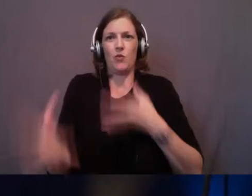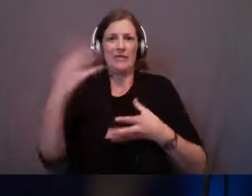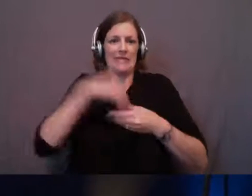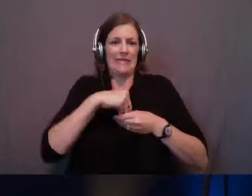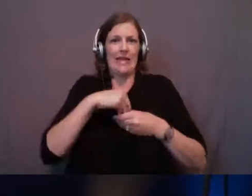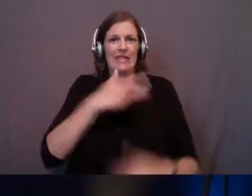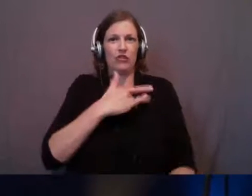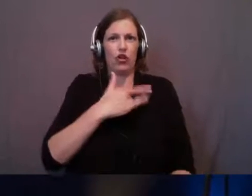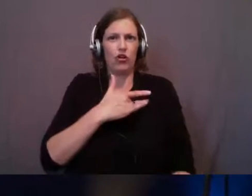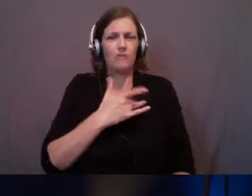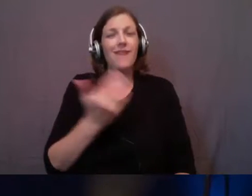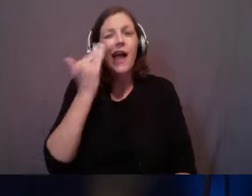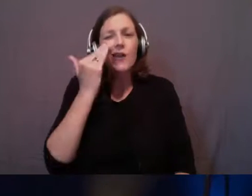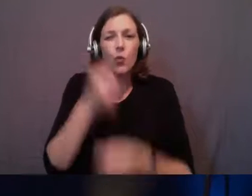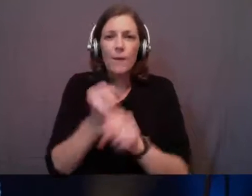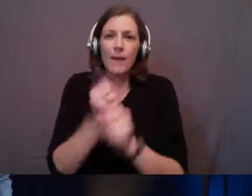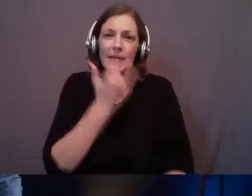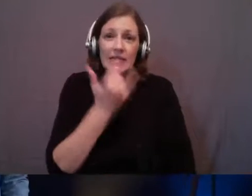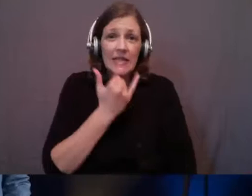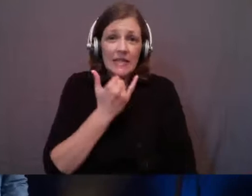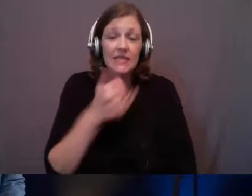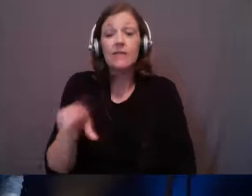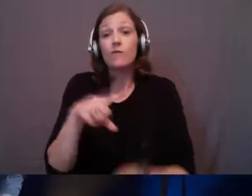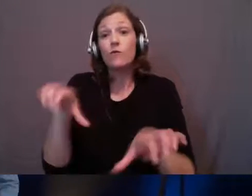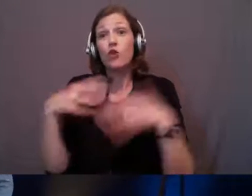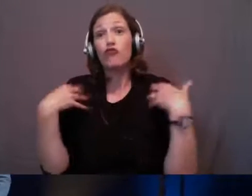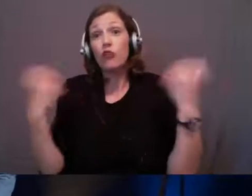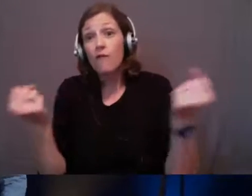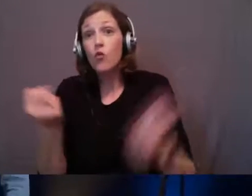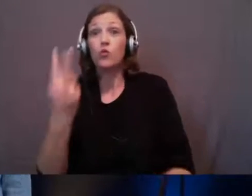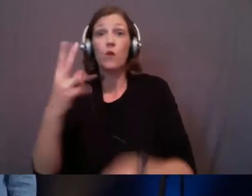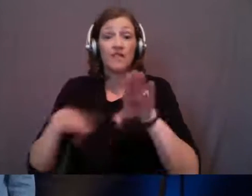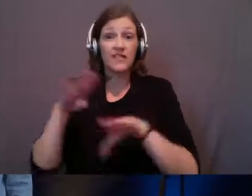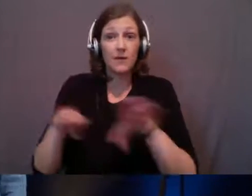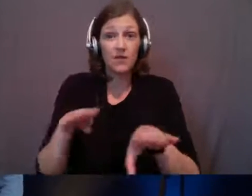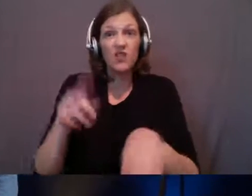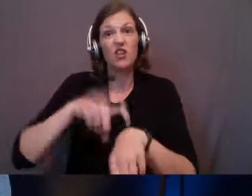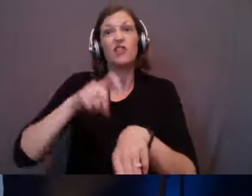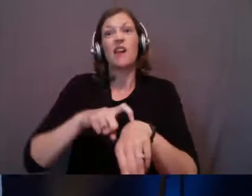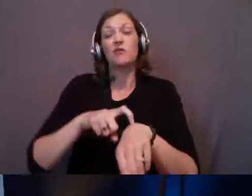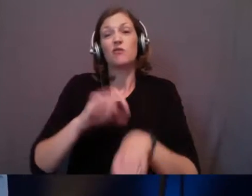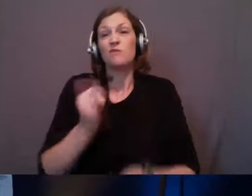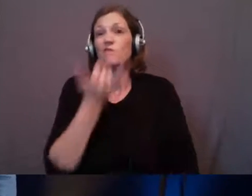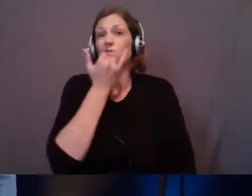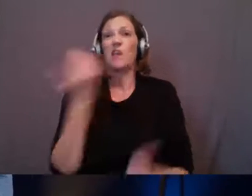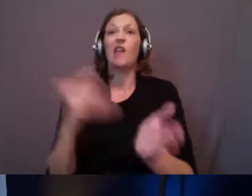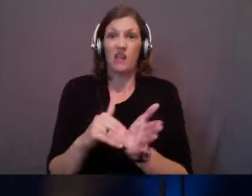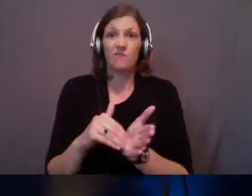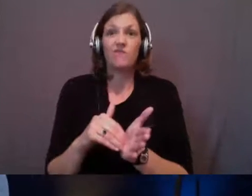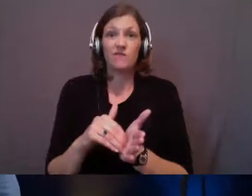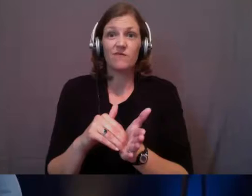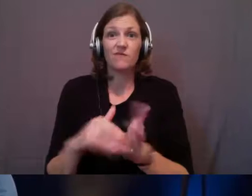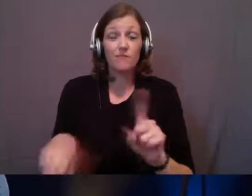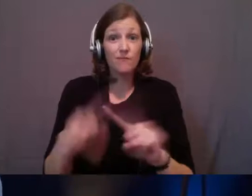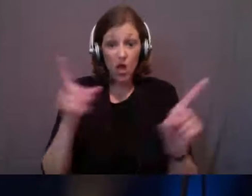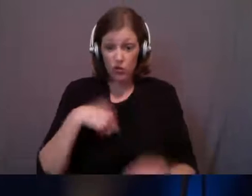And I know we make mistakes. If you've ever done recovery or 12 steps, you know there's times where you relapse, where you make a mistake. But do we